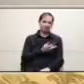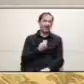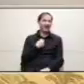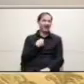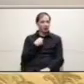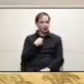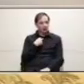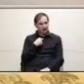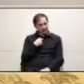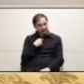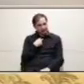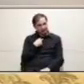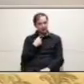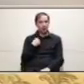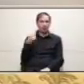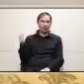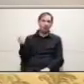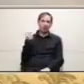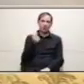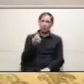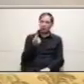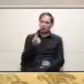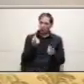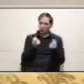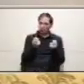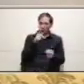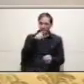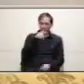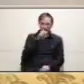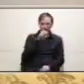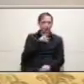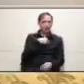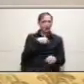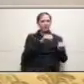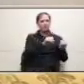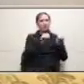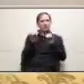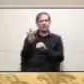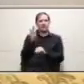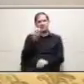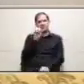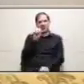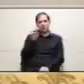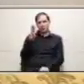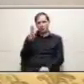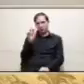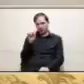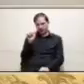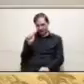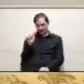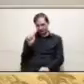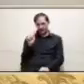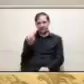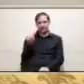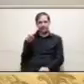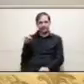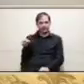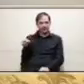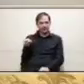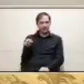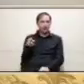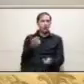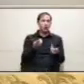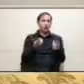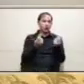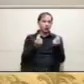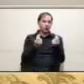we appointed the new PER, because the other one was moved to Mamusa, to intervene with Mamusa for discretionary. The one that was implemented